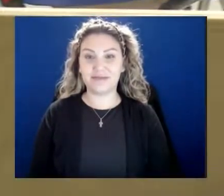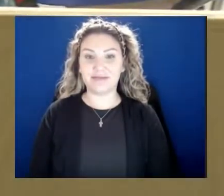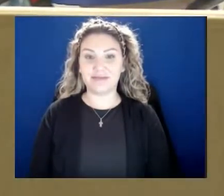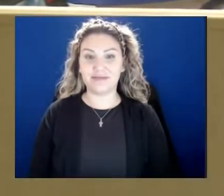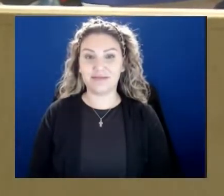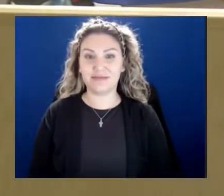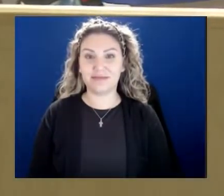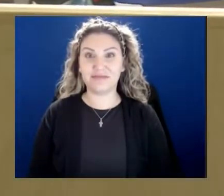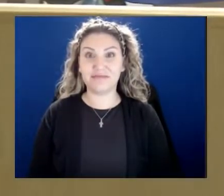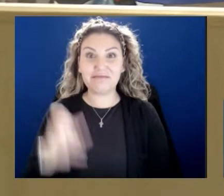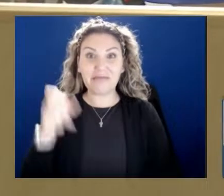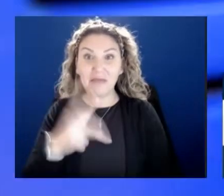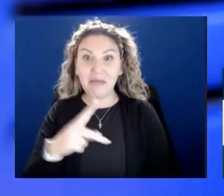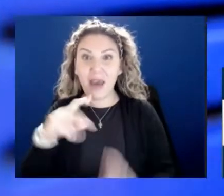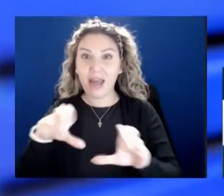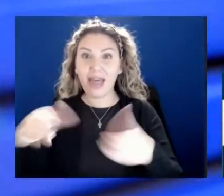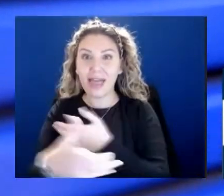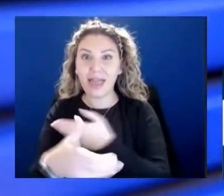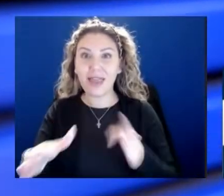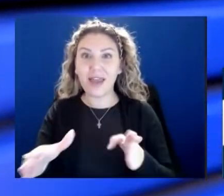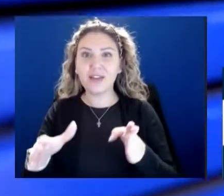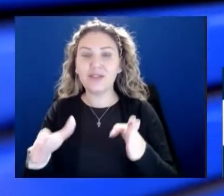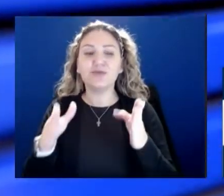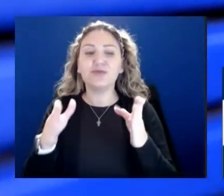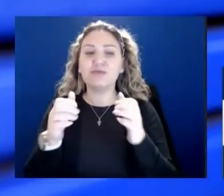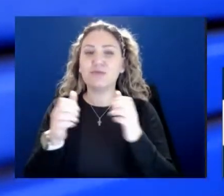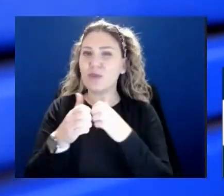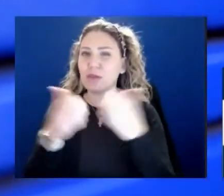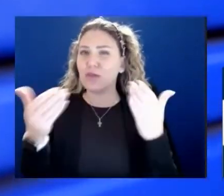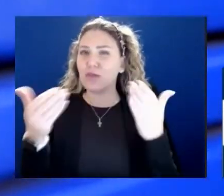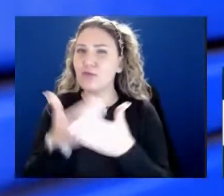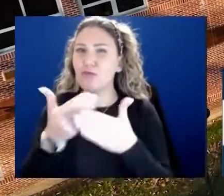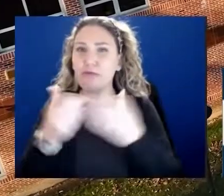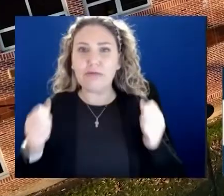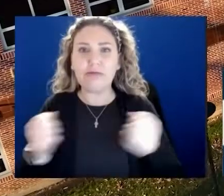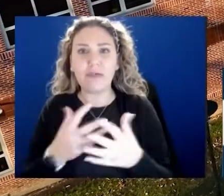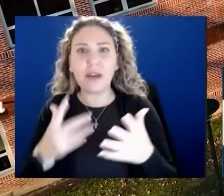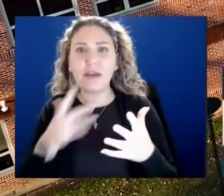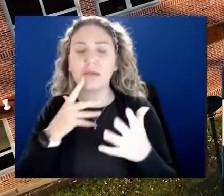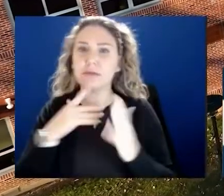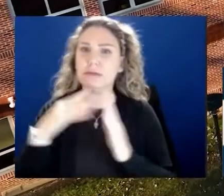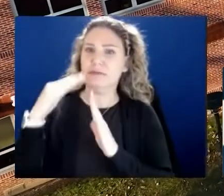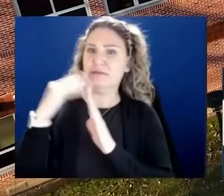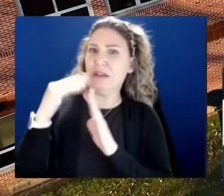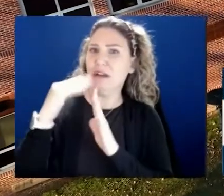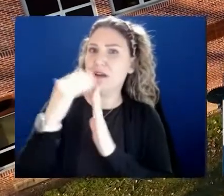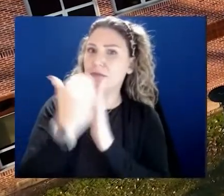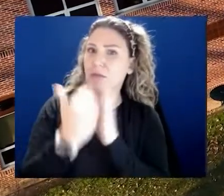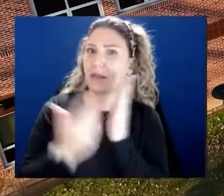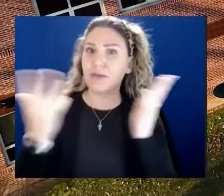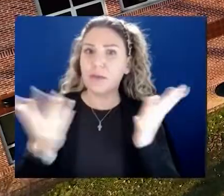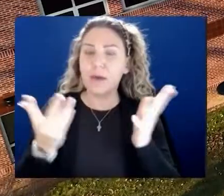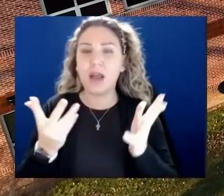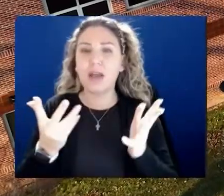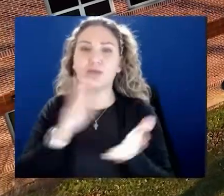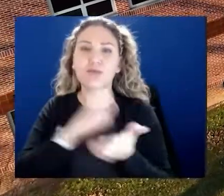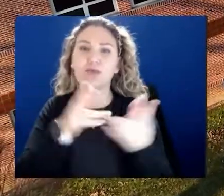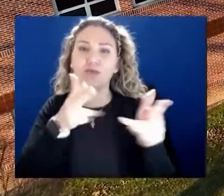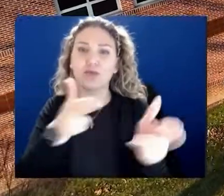Back in the classroom, but with new fears. Topping the list for many are school shootings. That's coming up on the Morning Medical